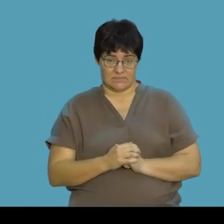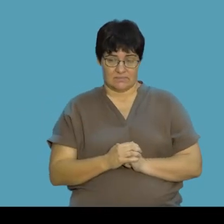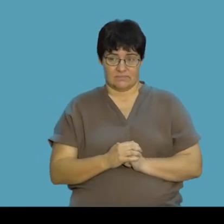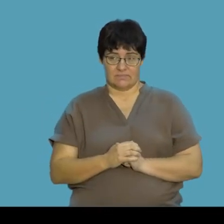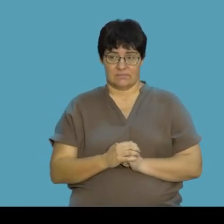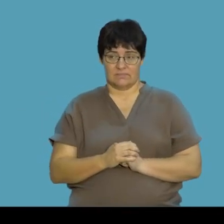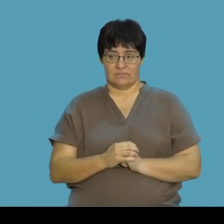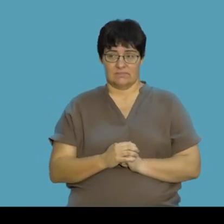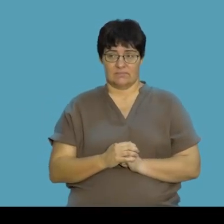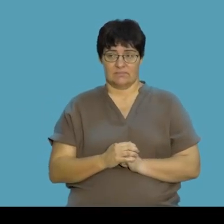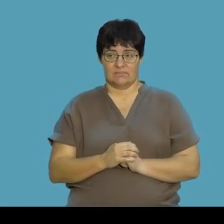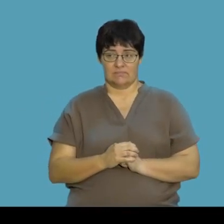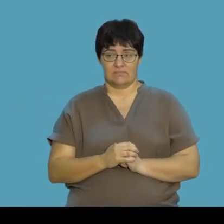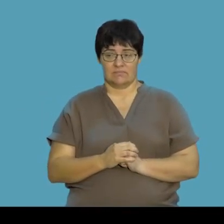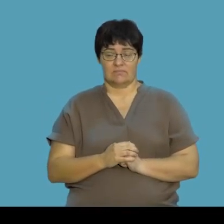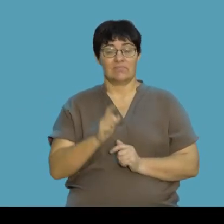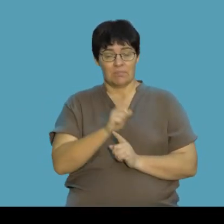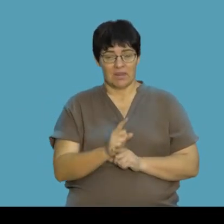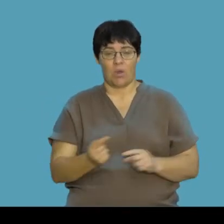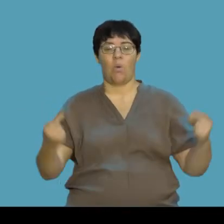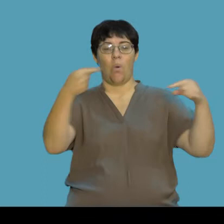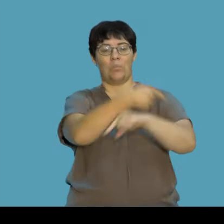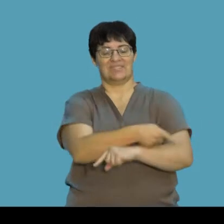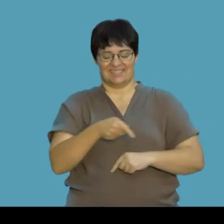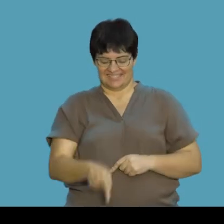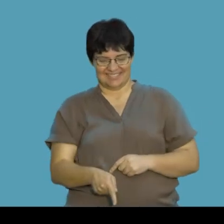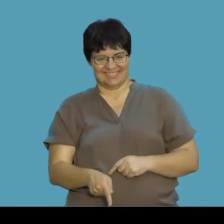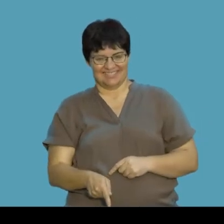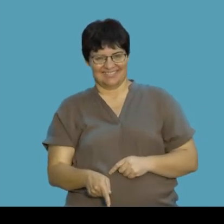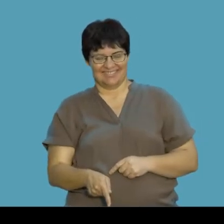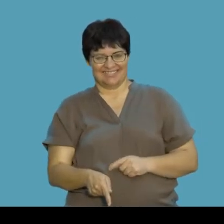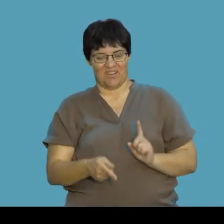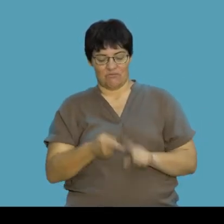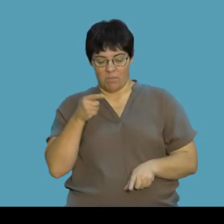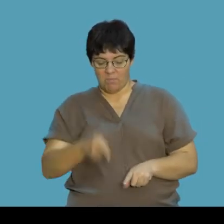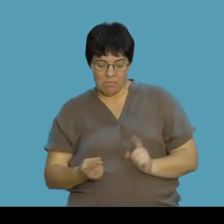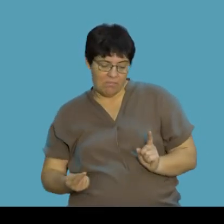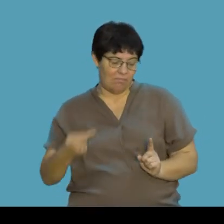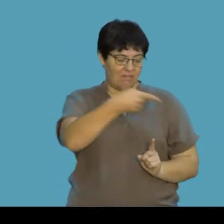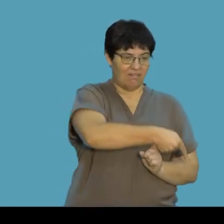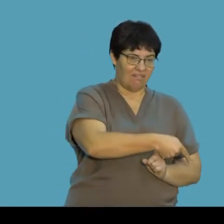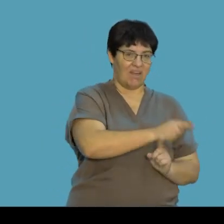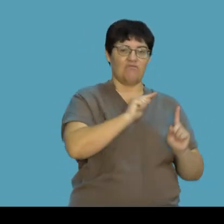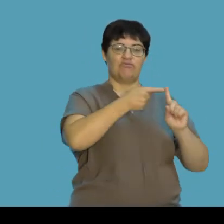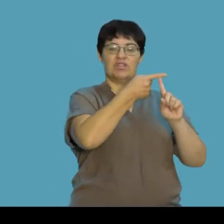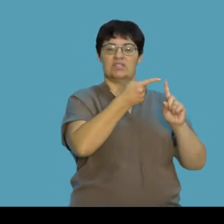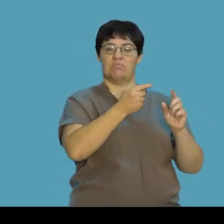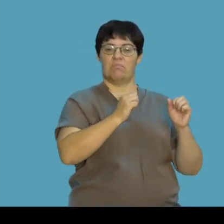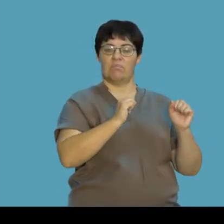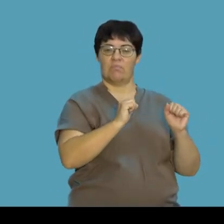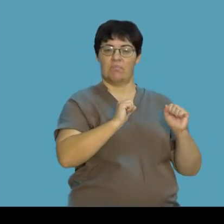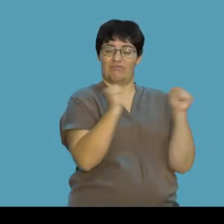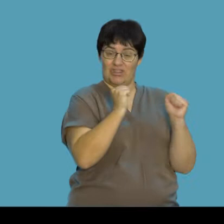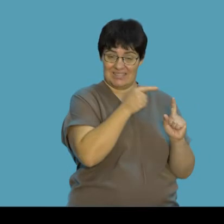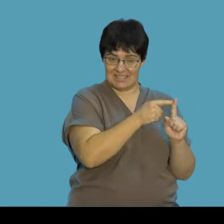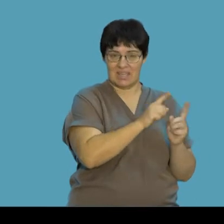changing to a liquid, which is actually the opposite of what happens when a substance melts. So this is